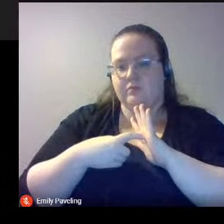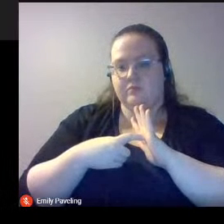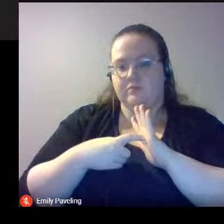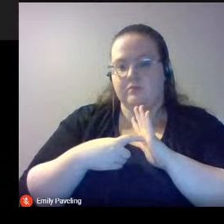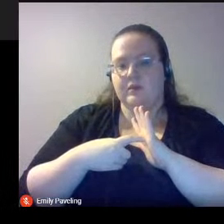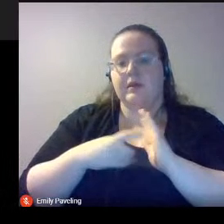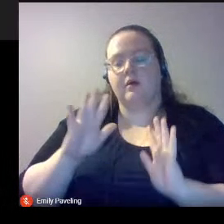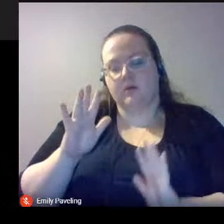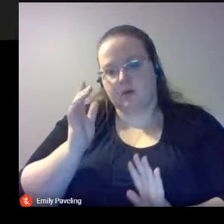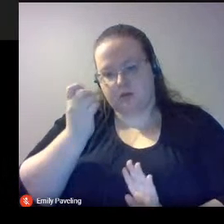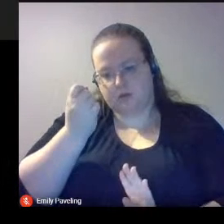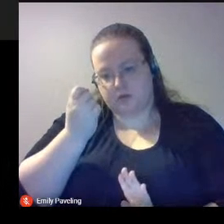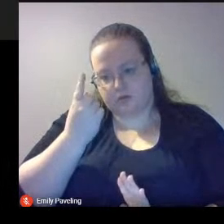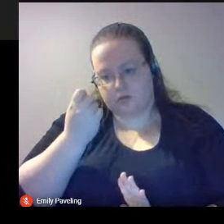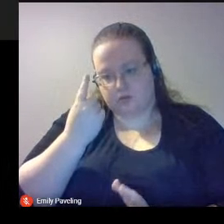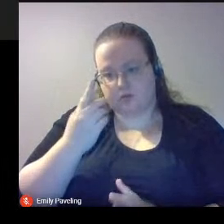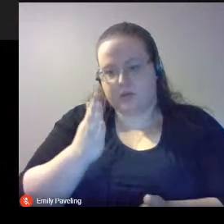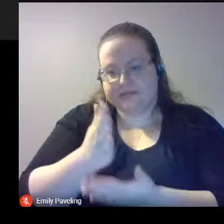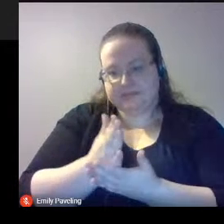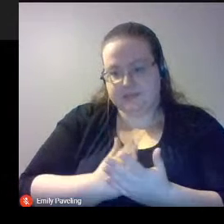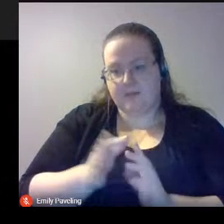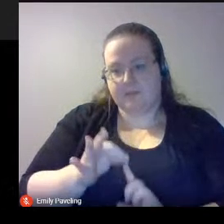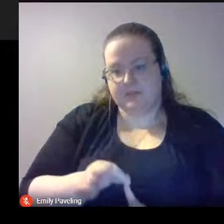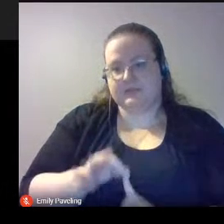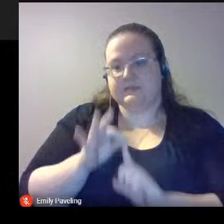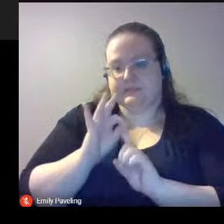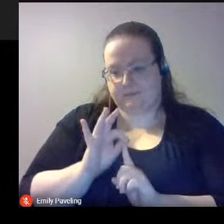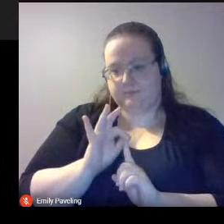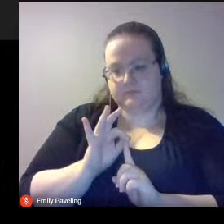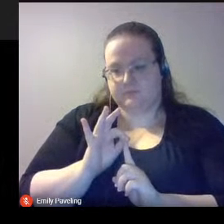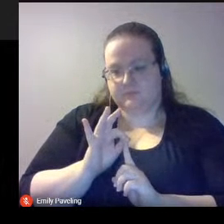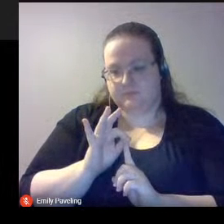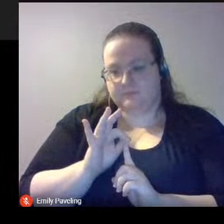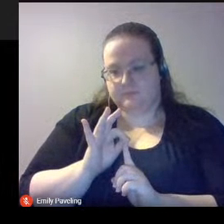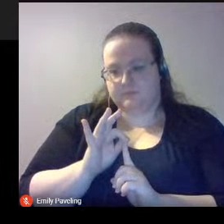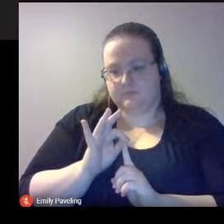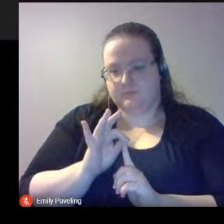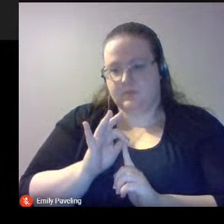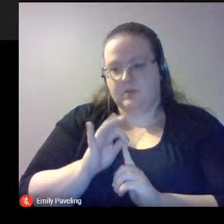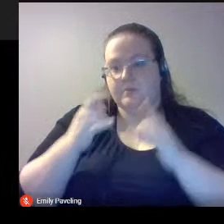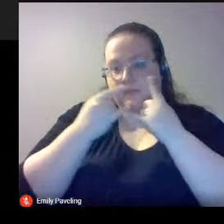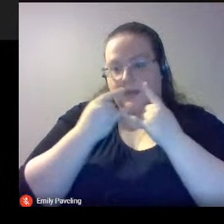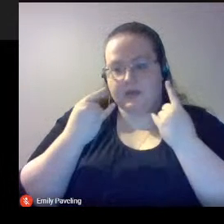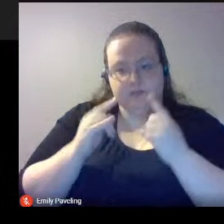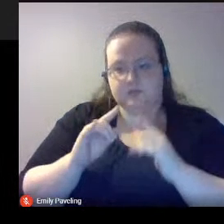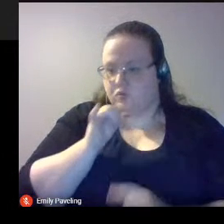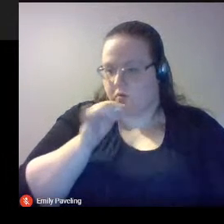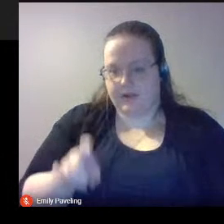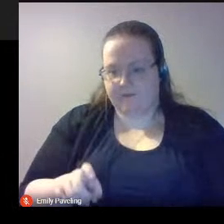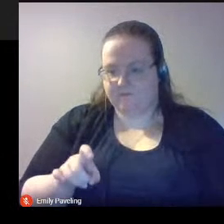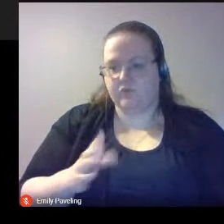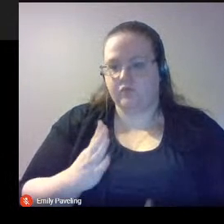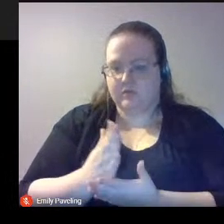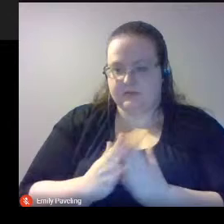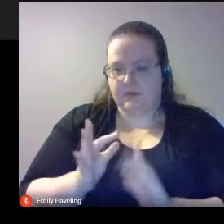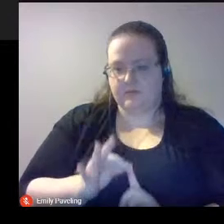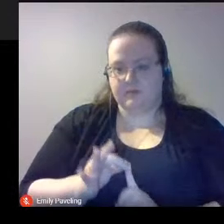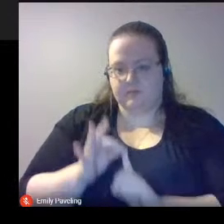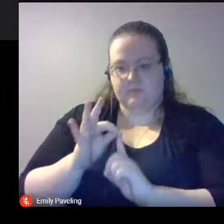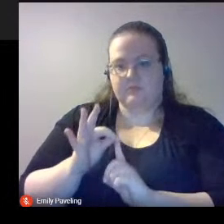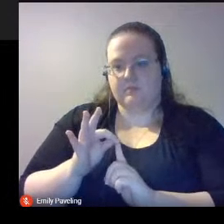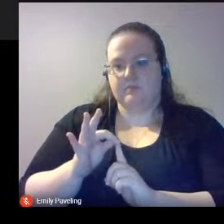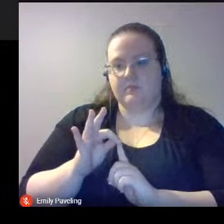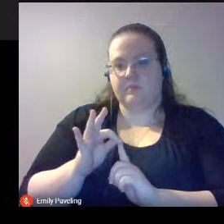Reasonable exceptions to the above requirements apply. We are working with Halton Region Public Health to provide age-appropriate mask education